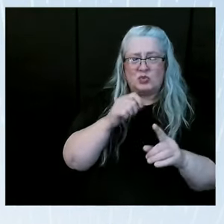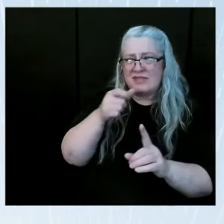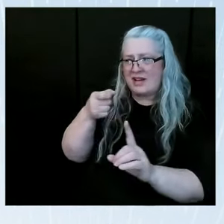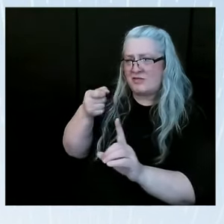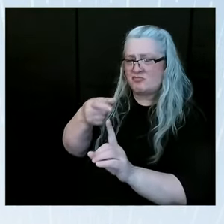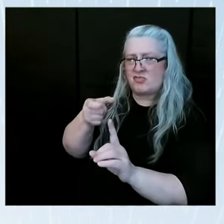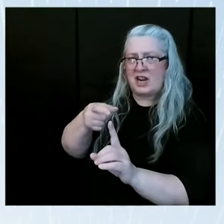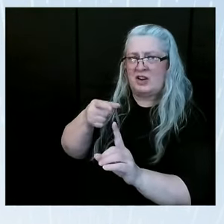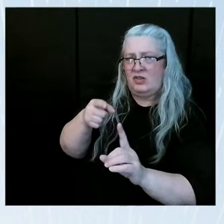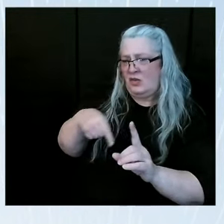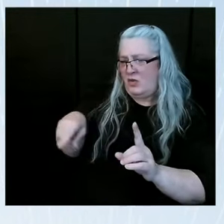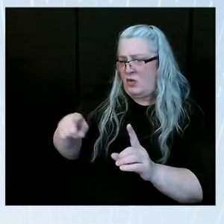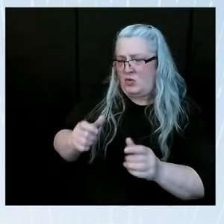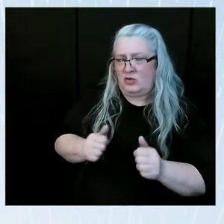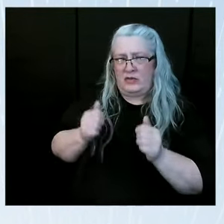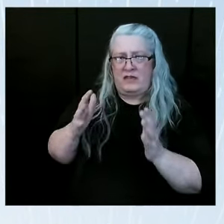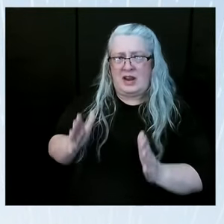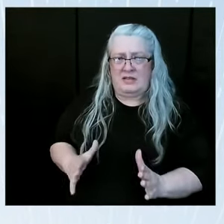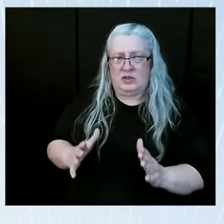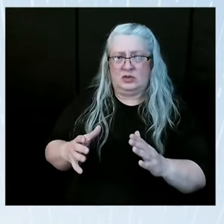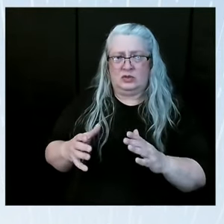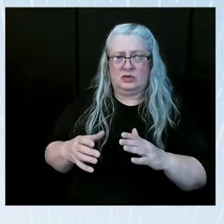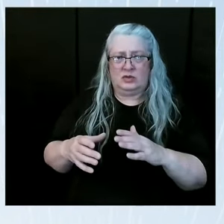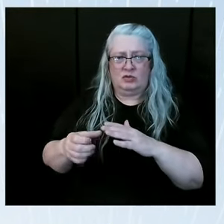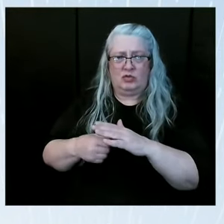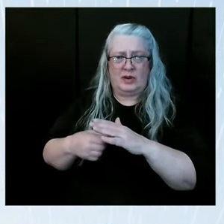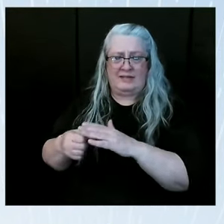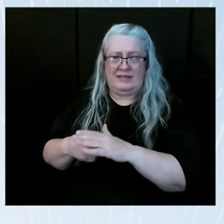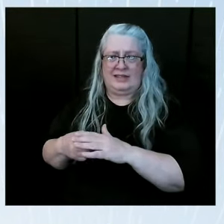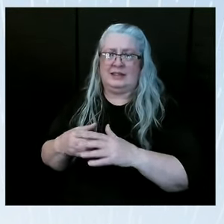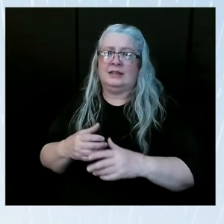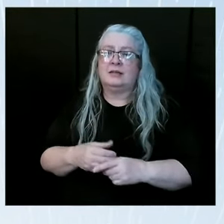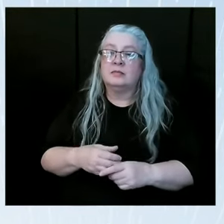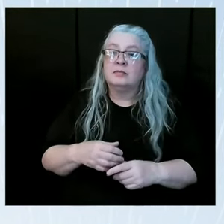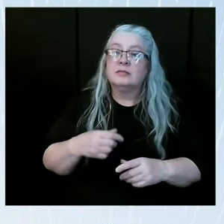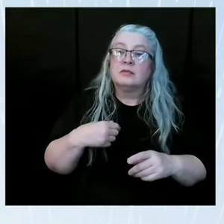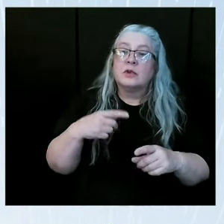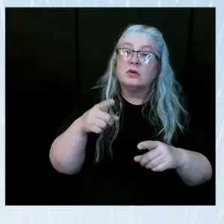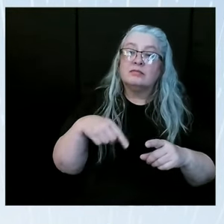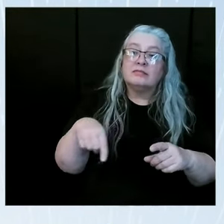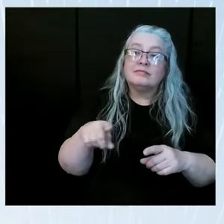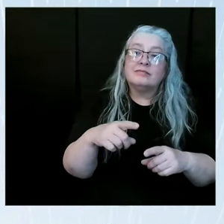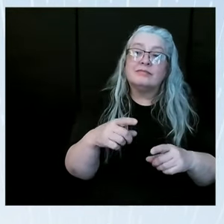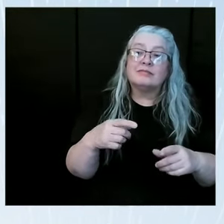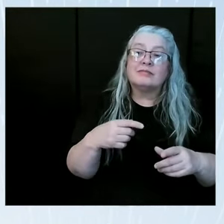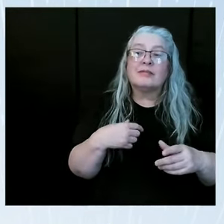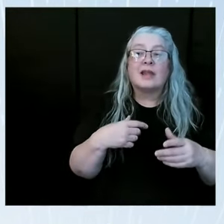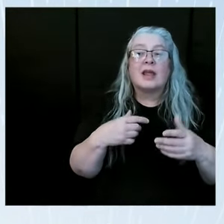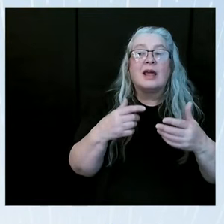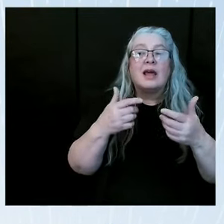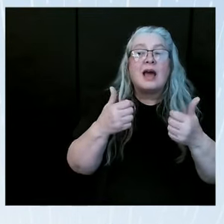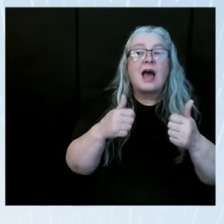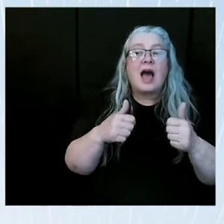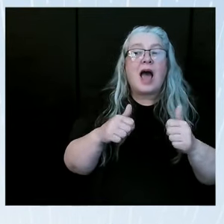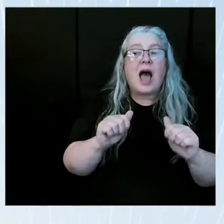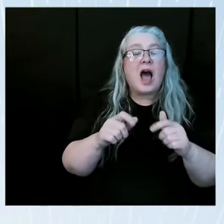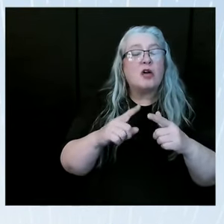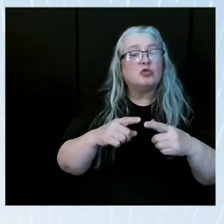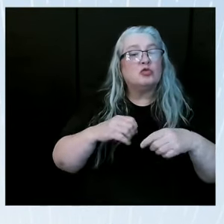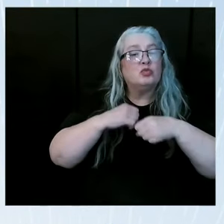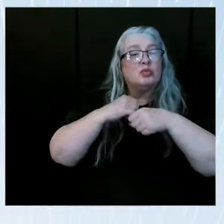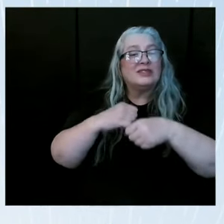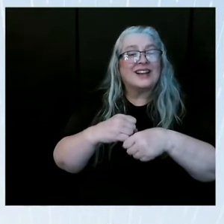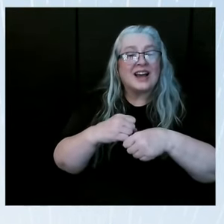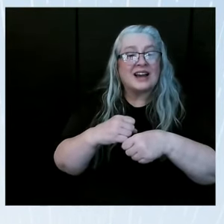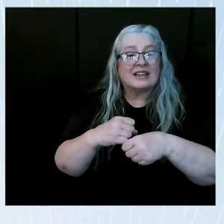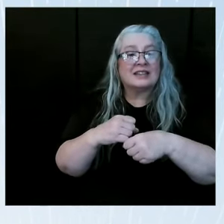insights on ways federal agencies can increase efforts to protect the rights of crime victims, increase